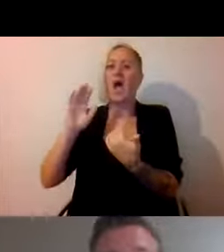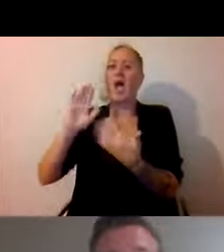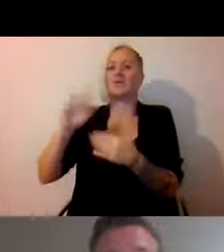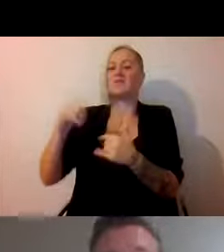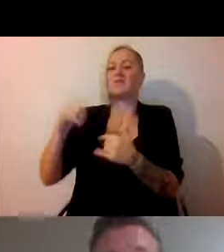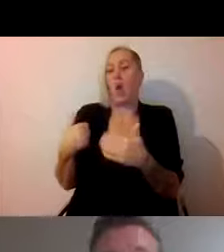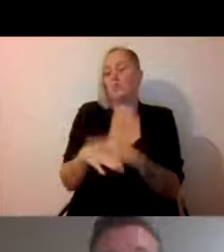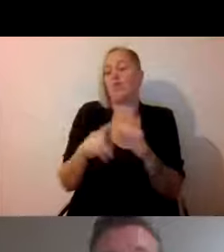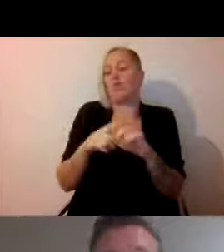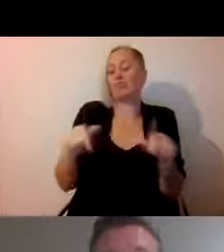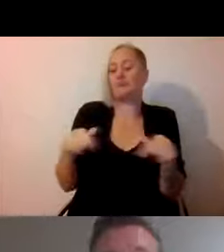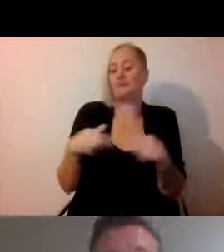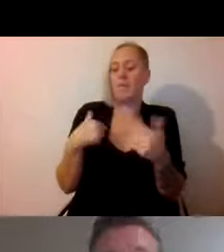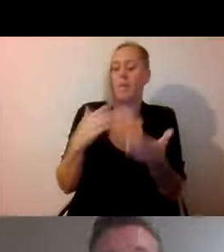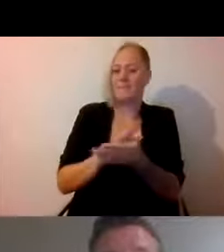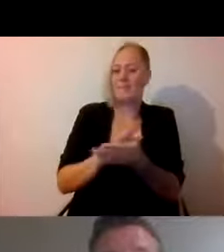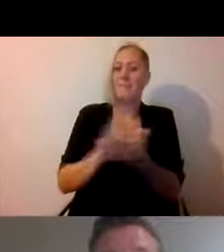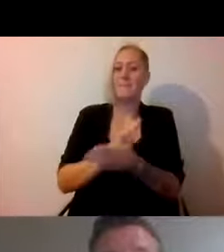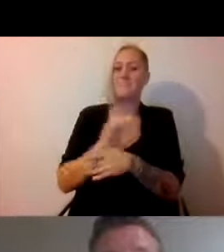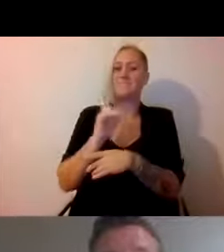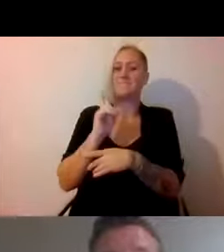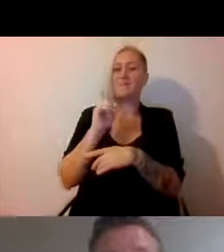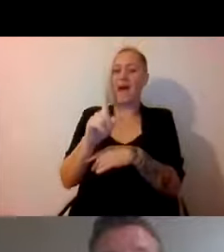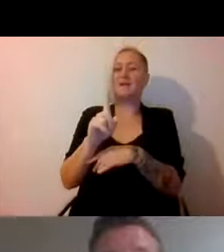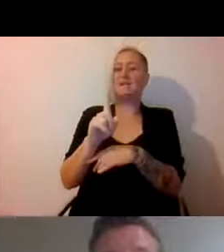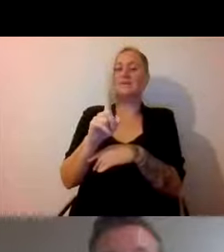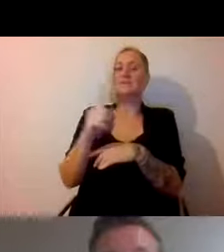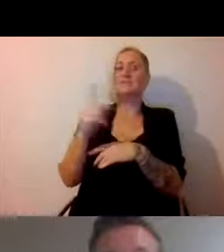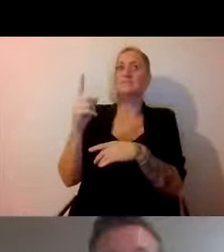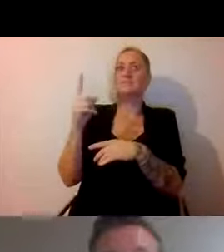in the room. But yes, I